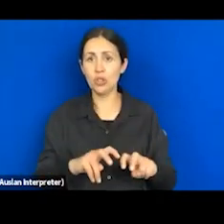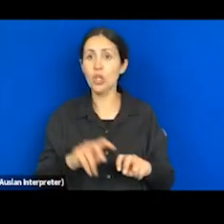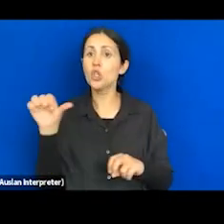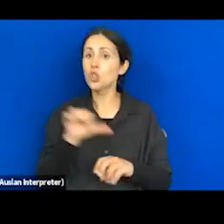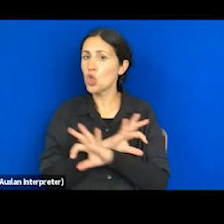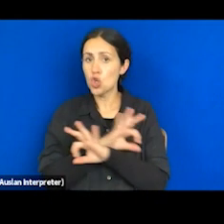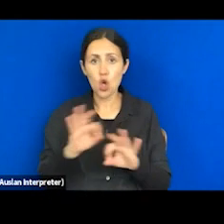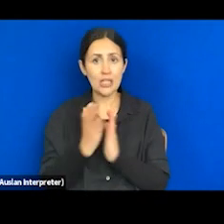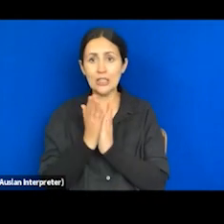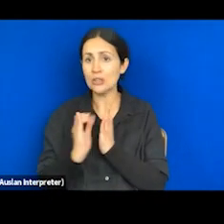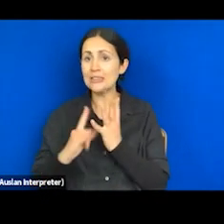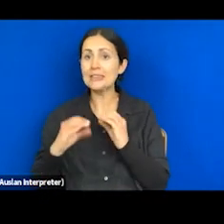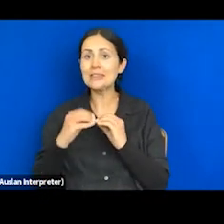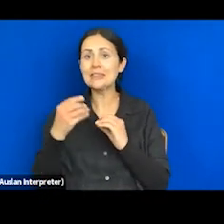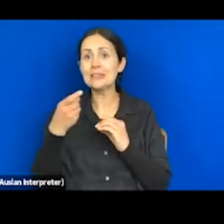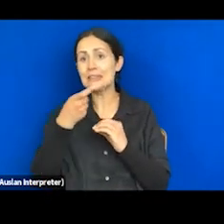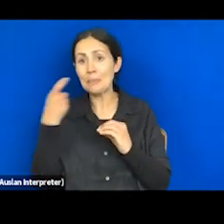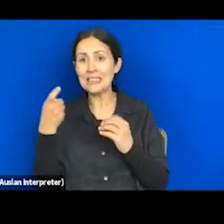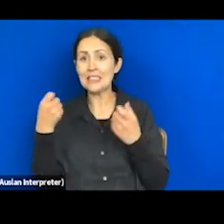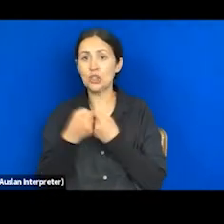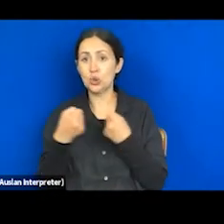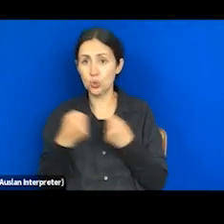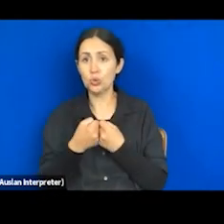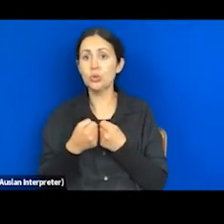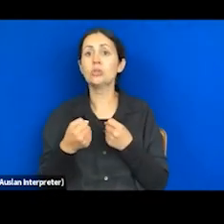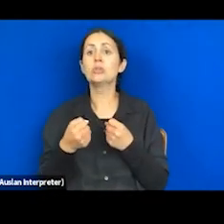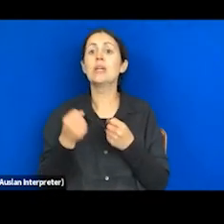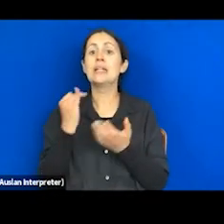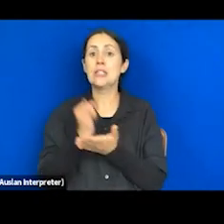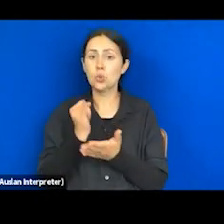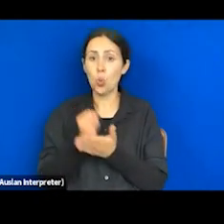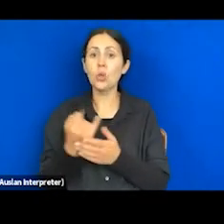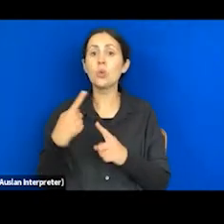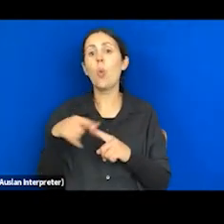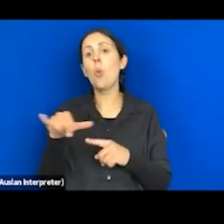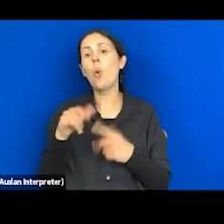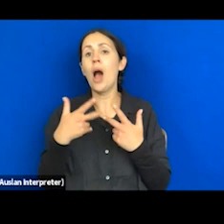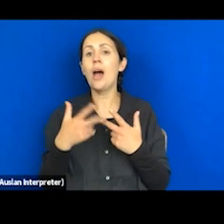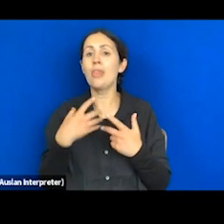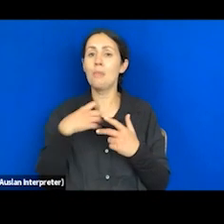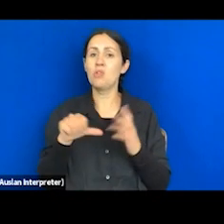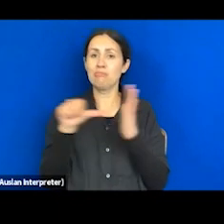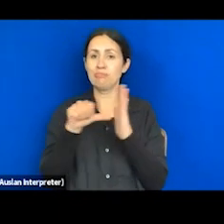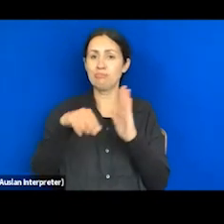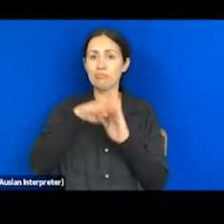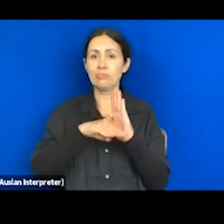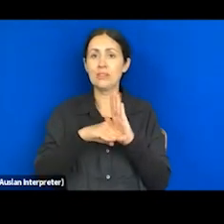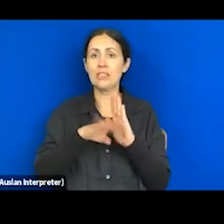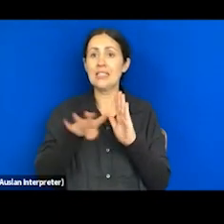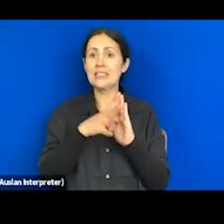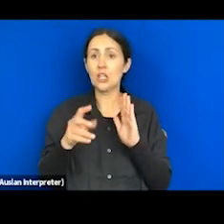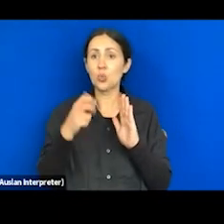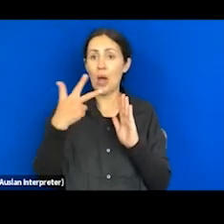not exclude perhaps less supervision of the more tightly regulated medications such as Schedule 8 or even the Schedule